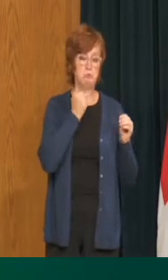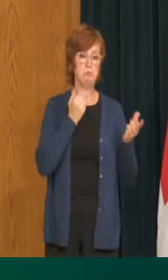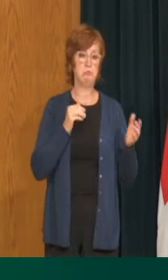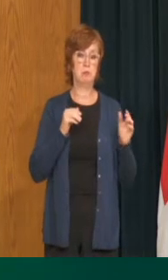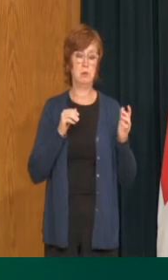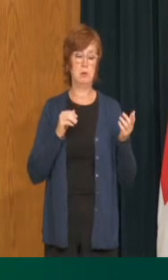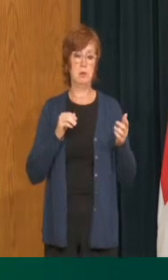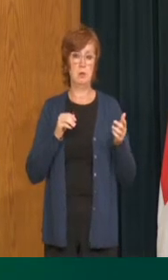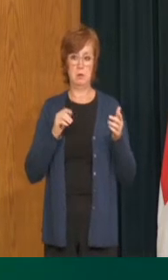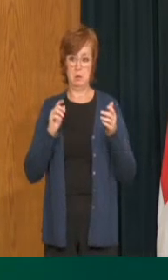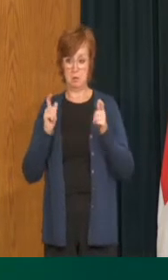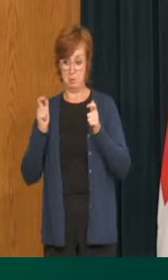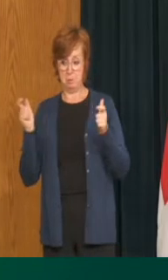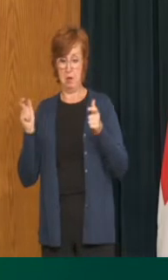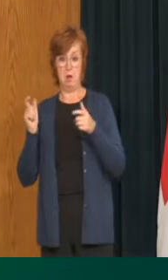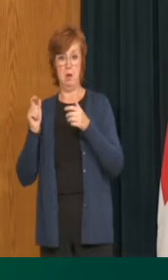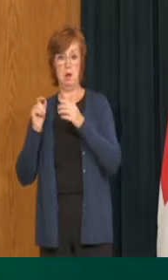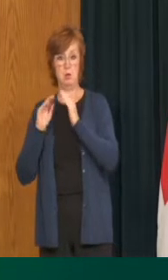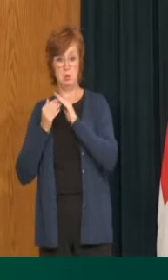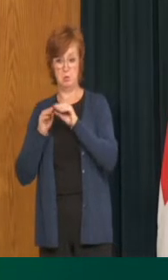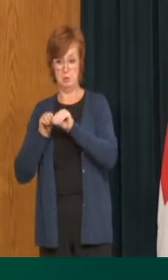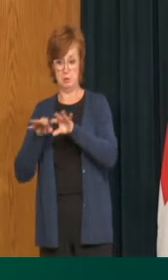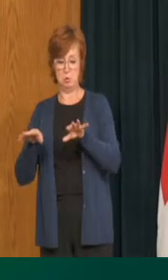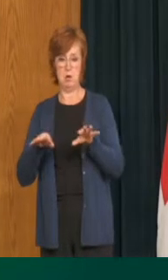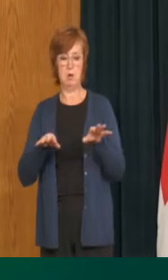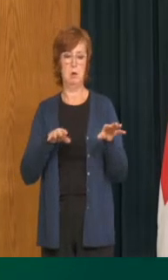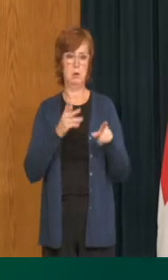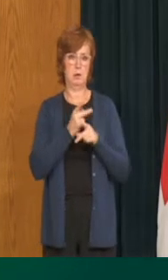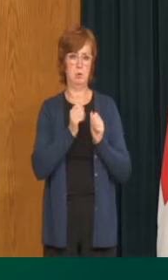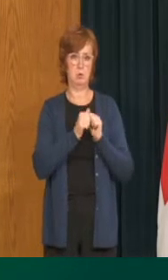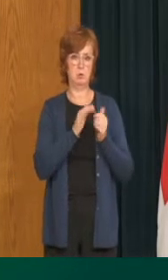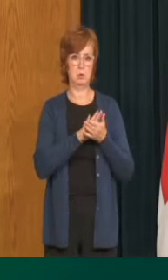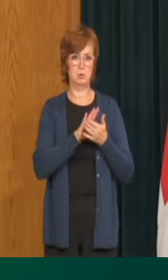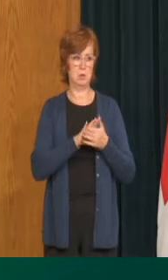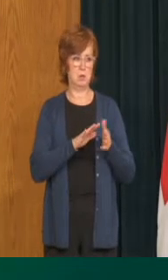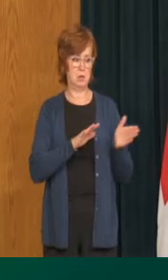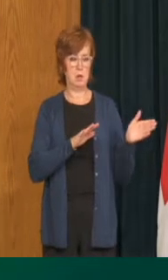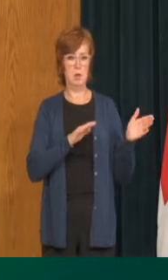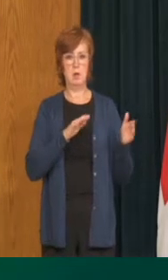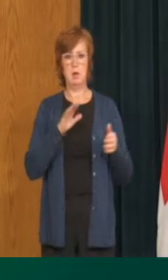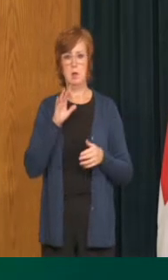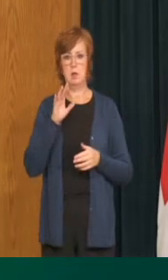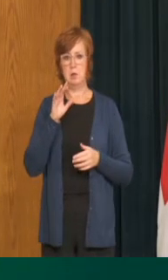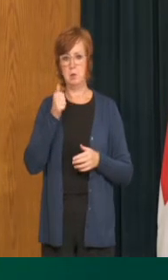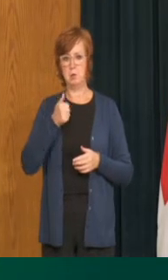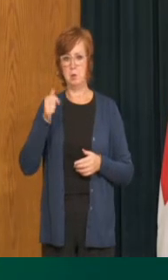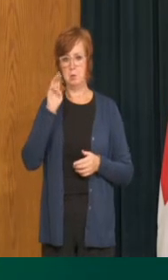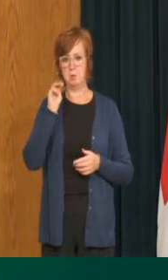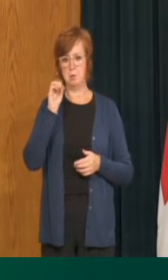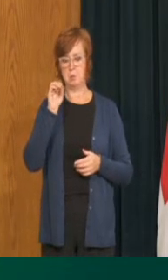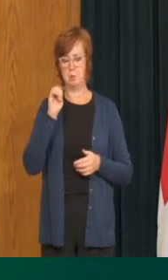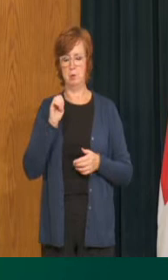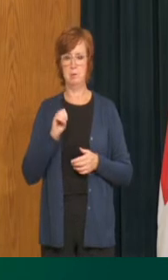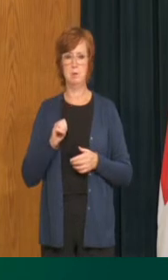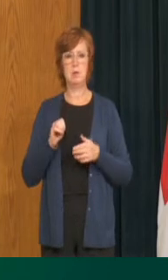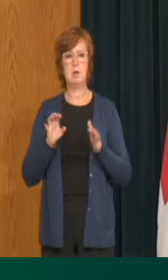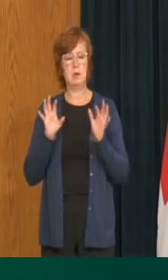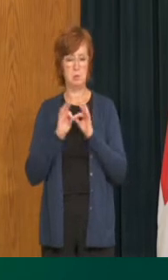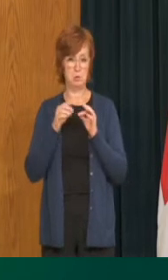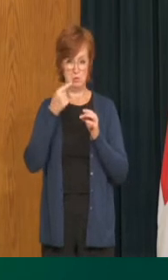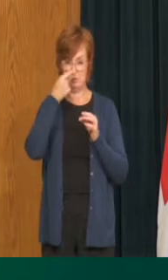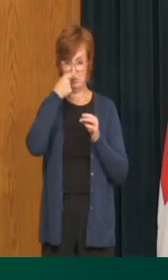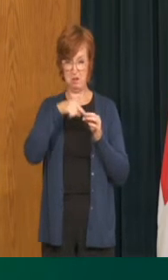plan, but adjusts to local community transmission. On the just the dissemination of